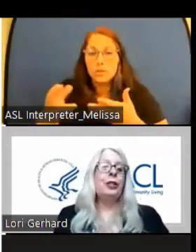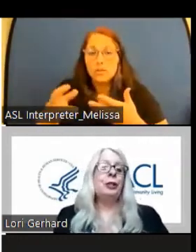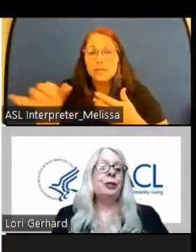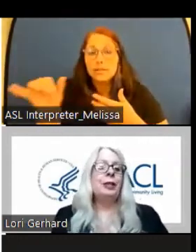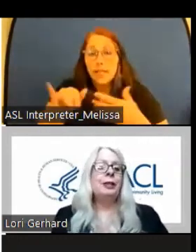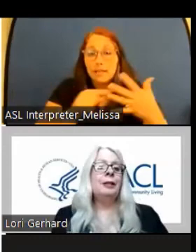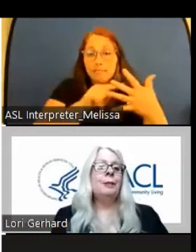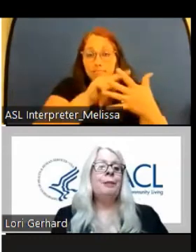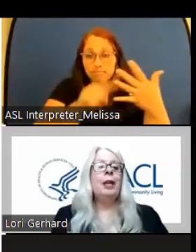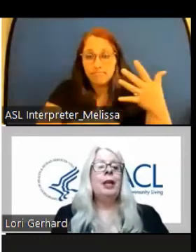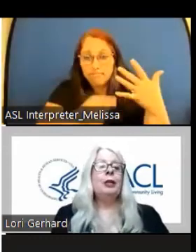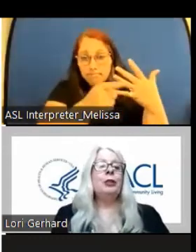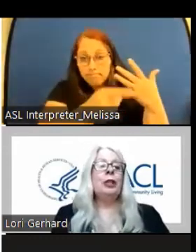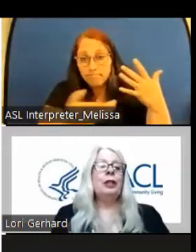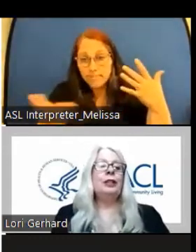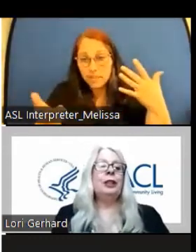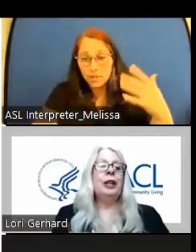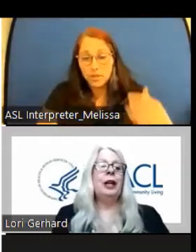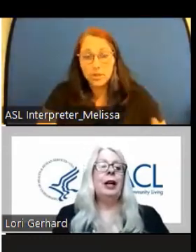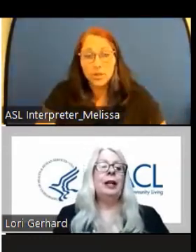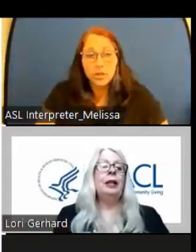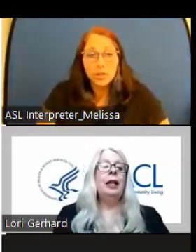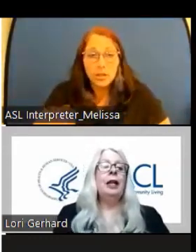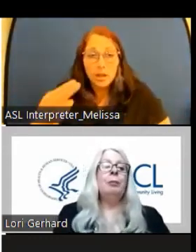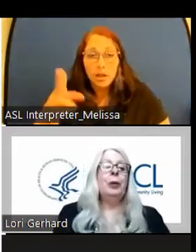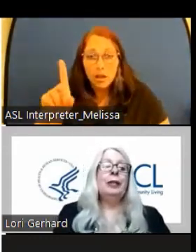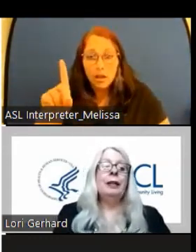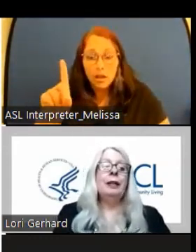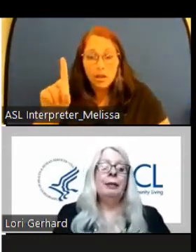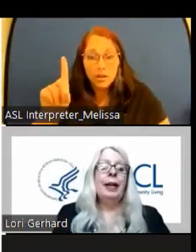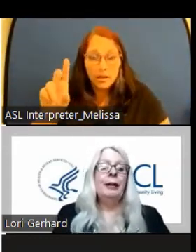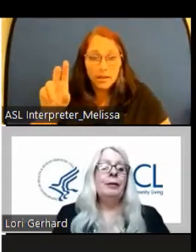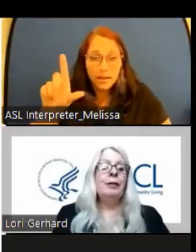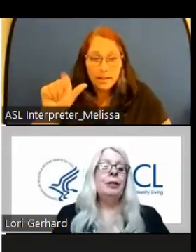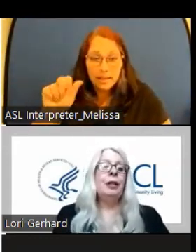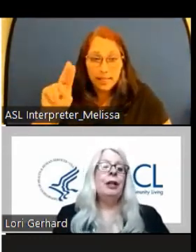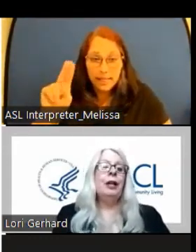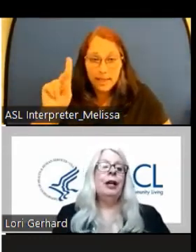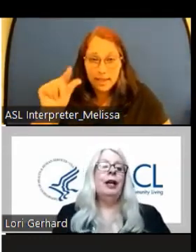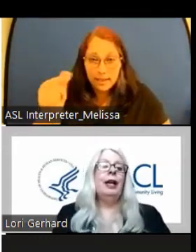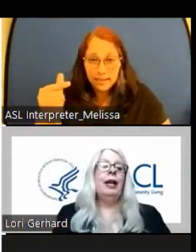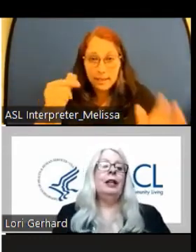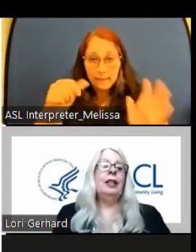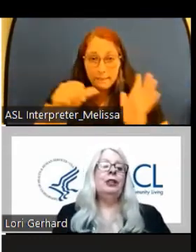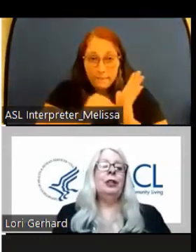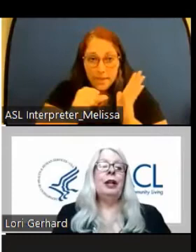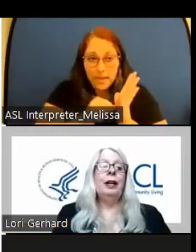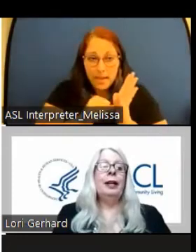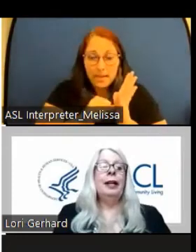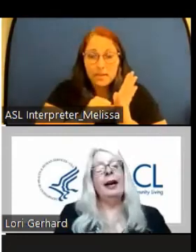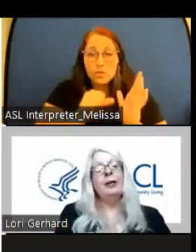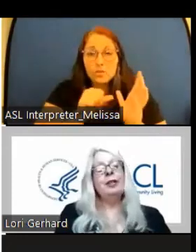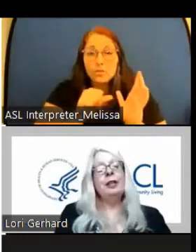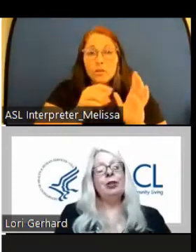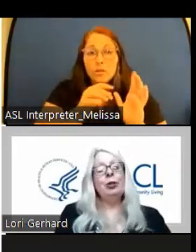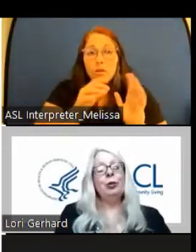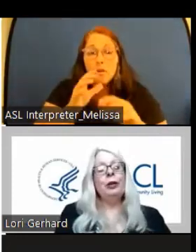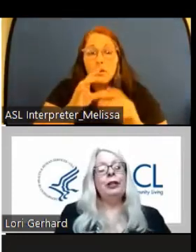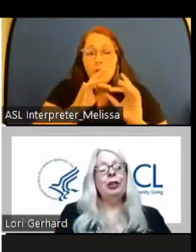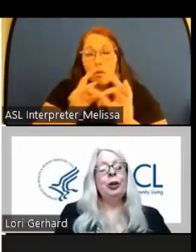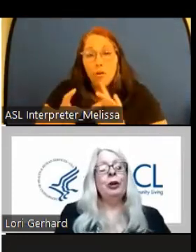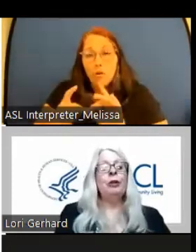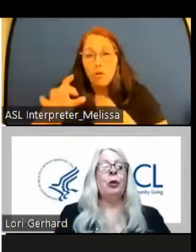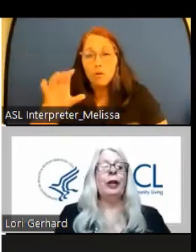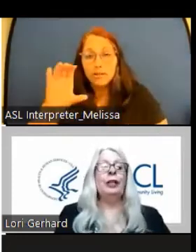or CoCs. There's a link to the HUD point in time counts, and a link to the HUD housing